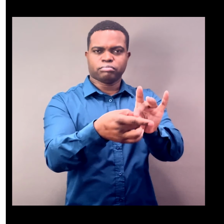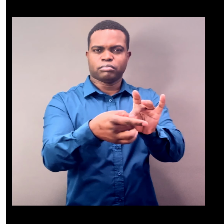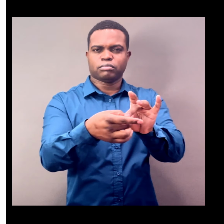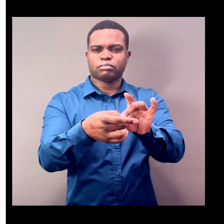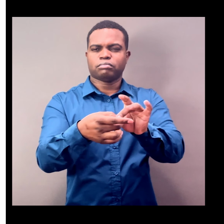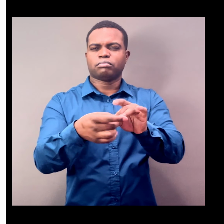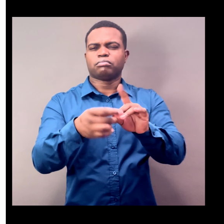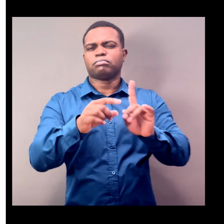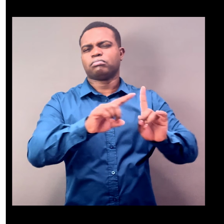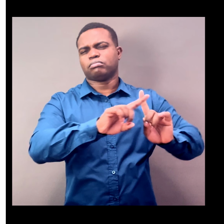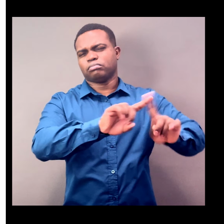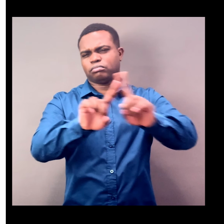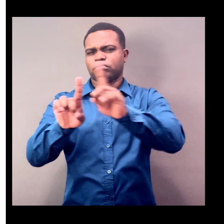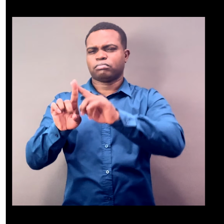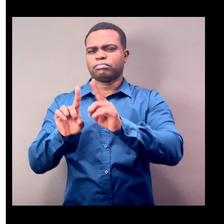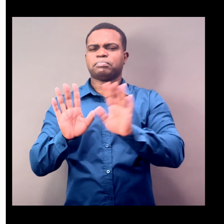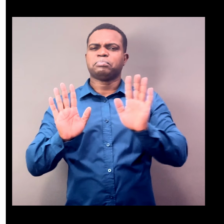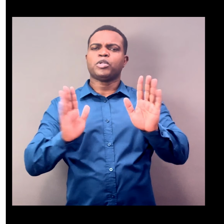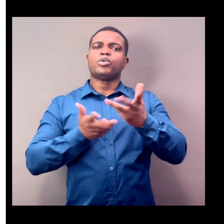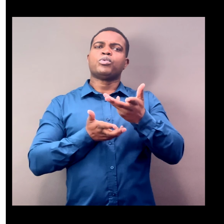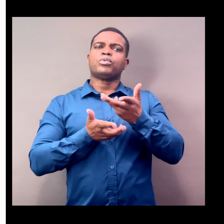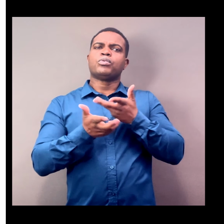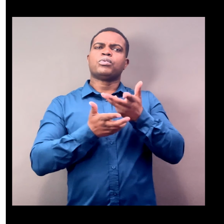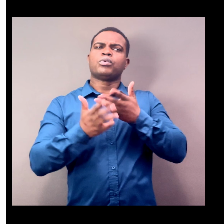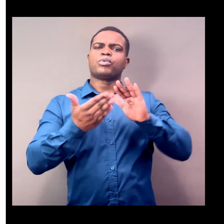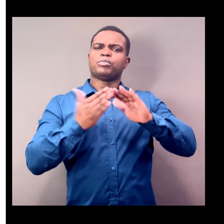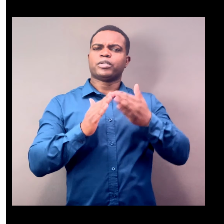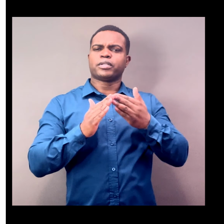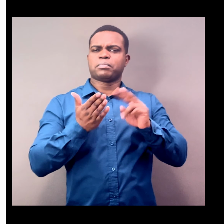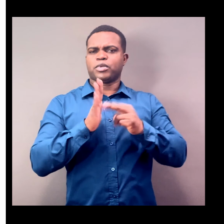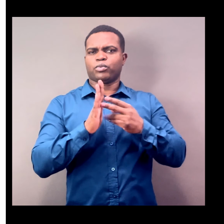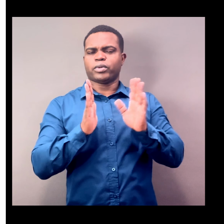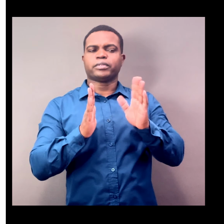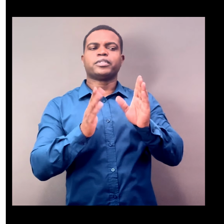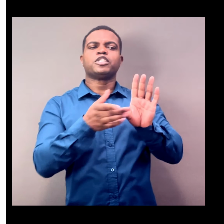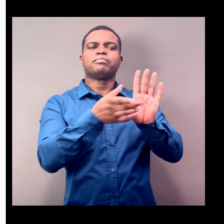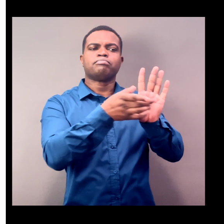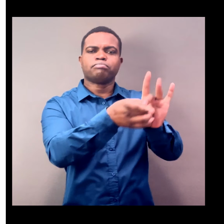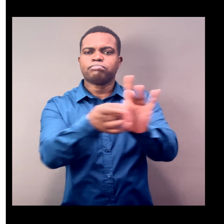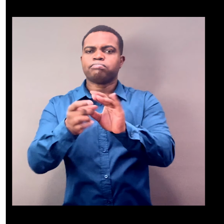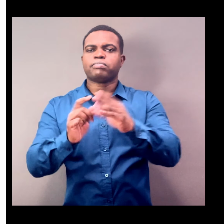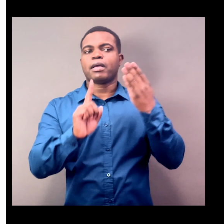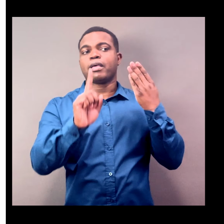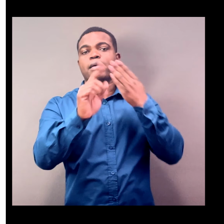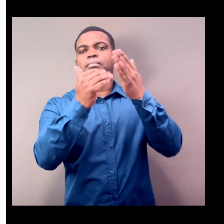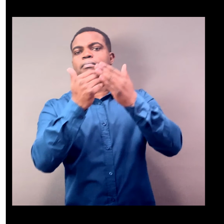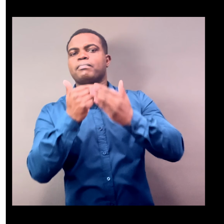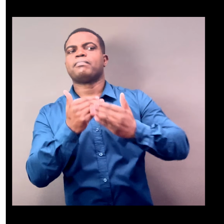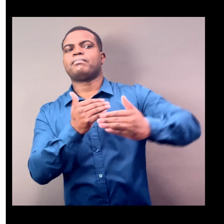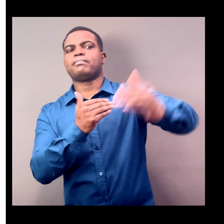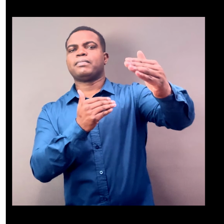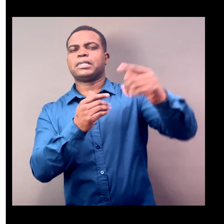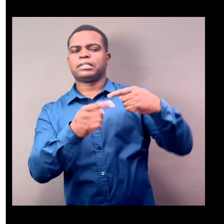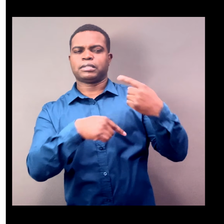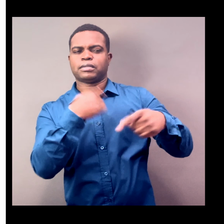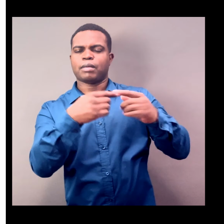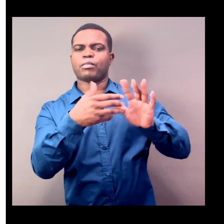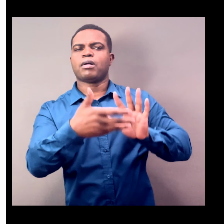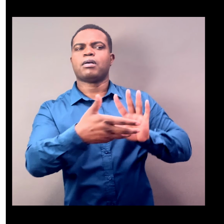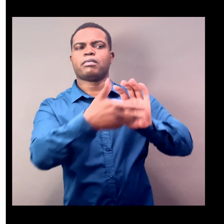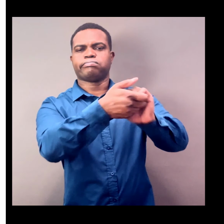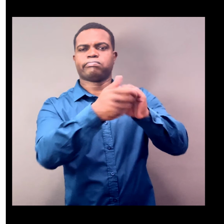Now, community engagement seeks to better engage the community to achieve long-term and sustainable